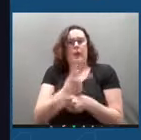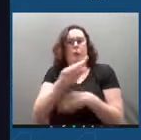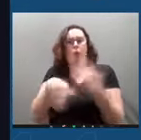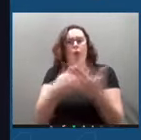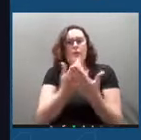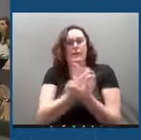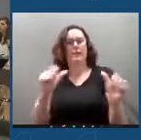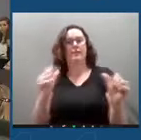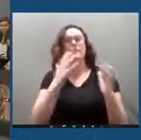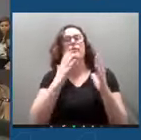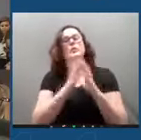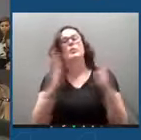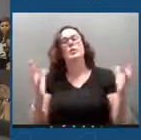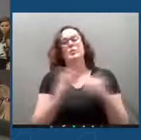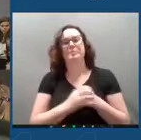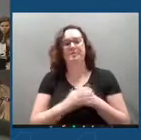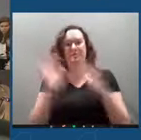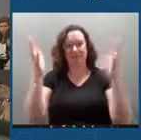much.